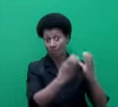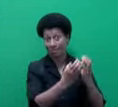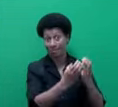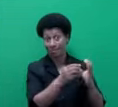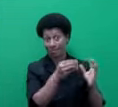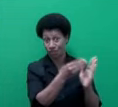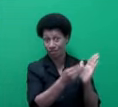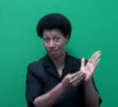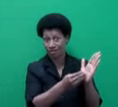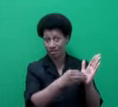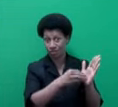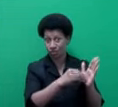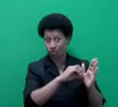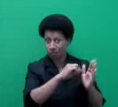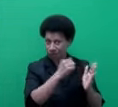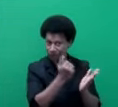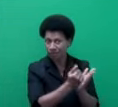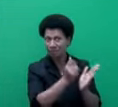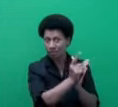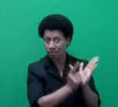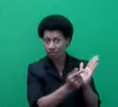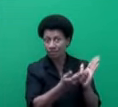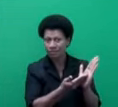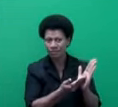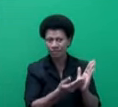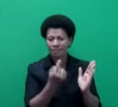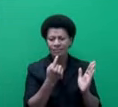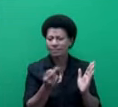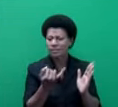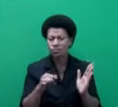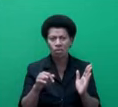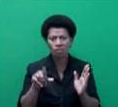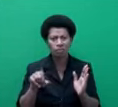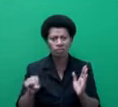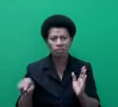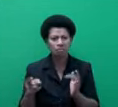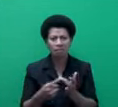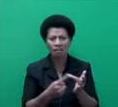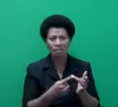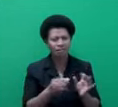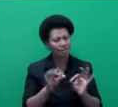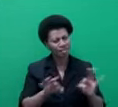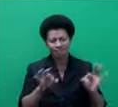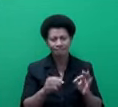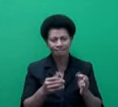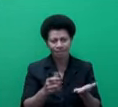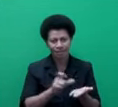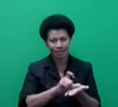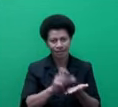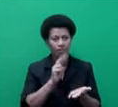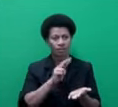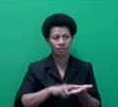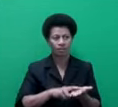any claims and allegations of wrongdoing by any person. And I think it's not fair that we start raising